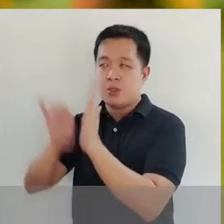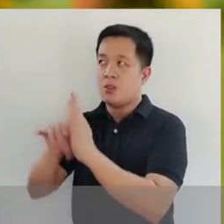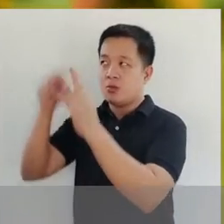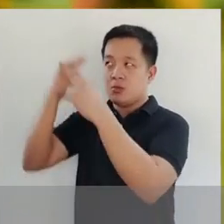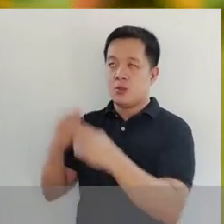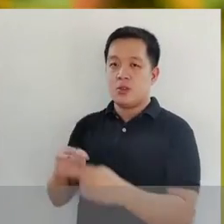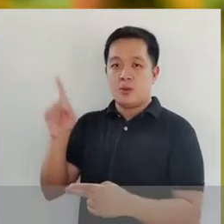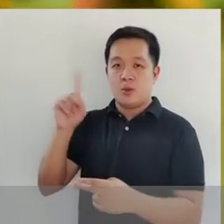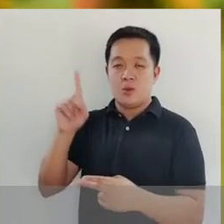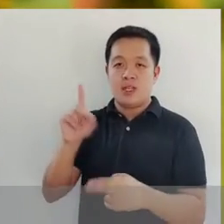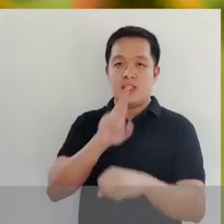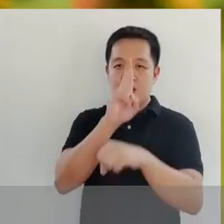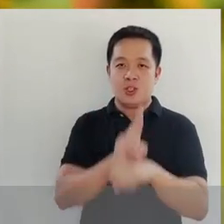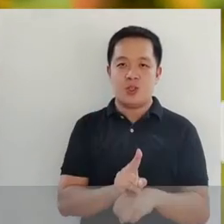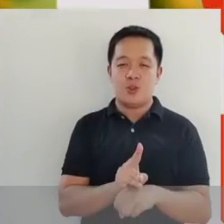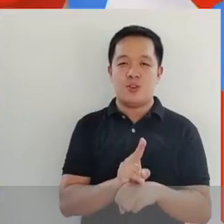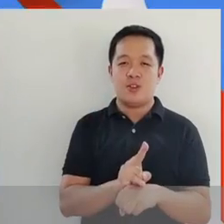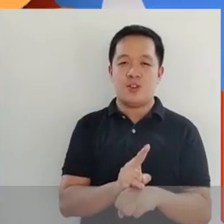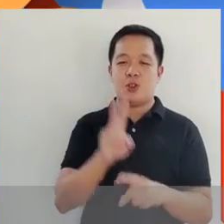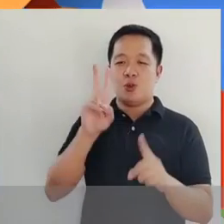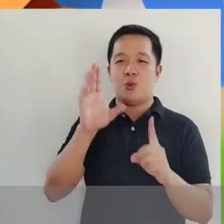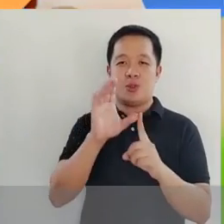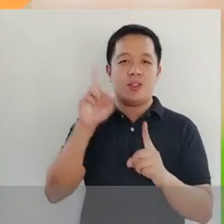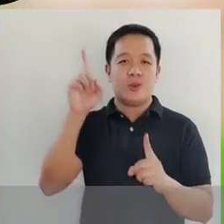in naming the following objects.